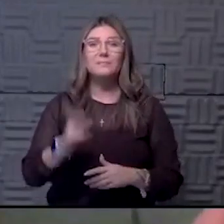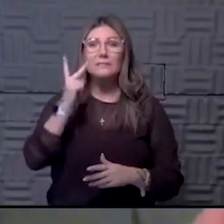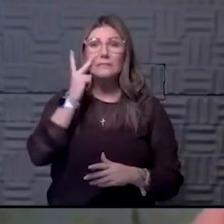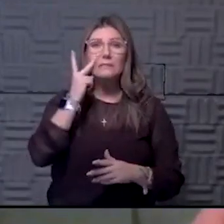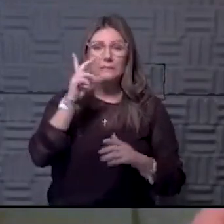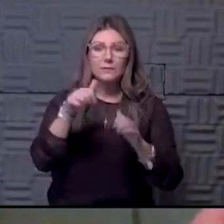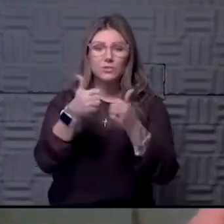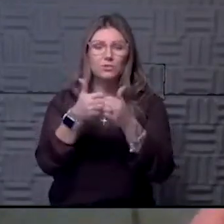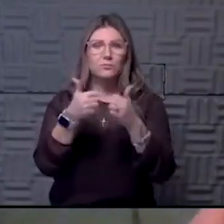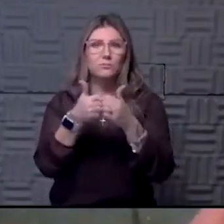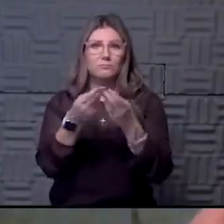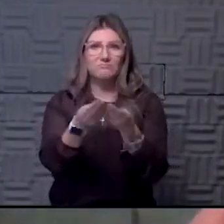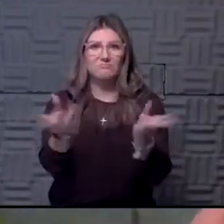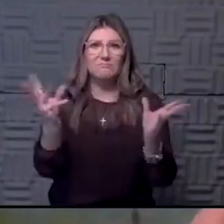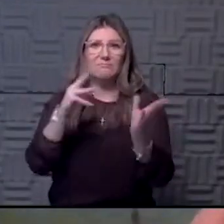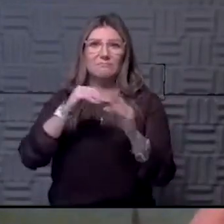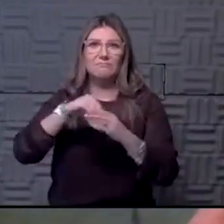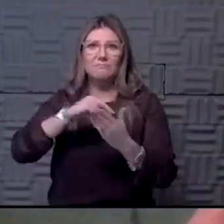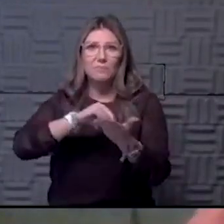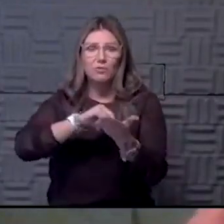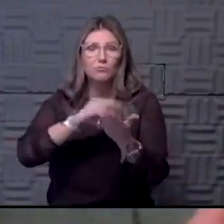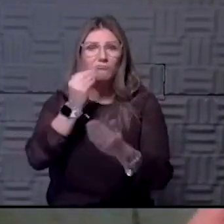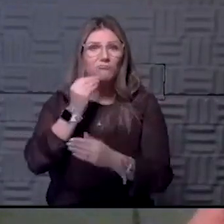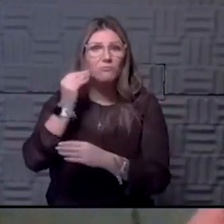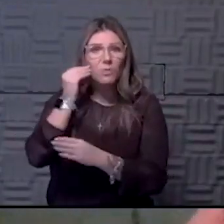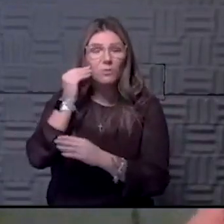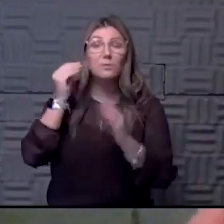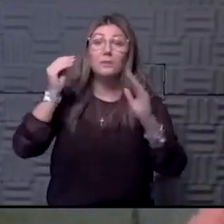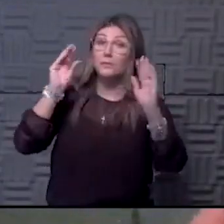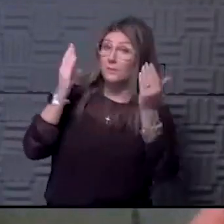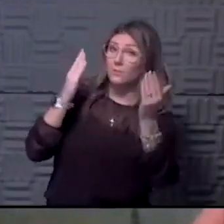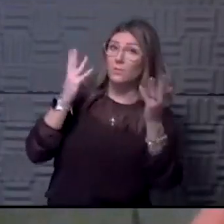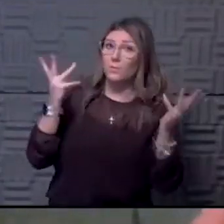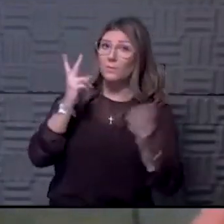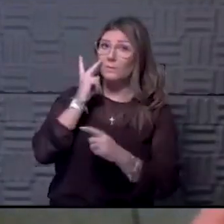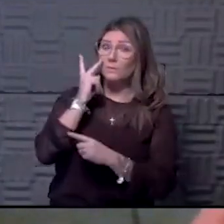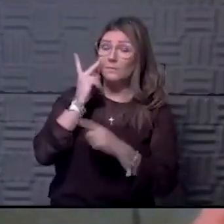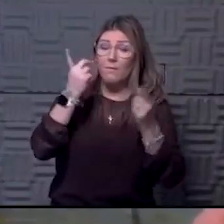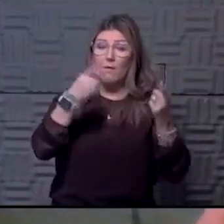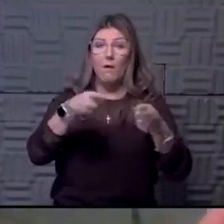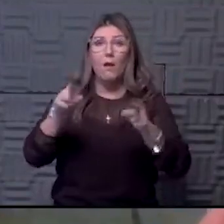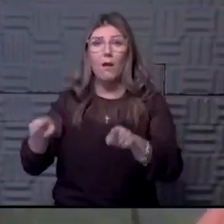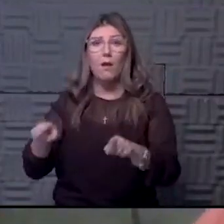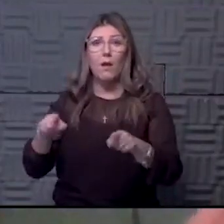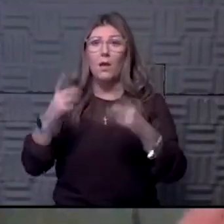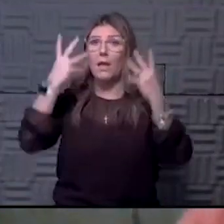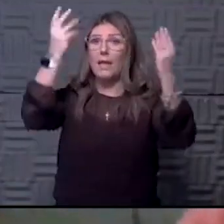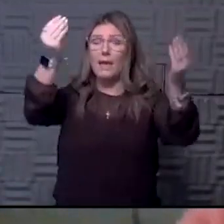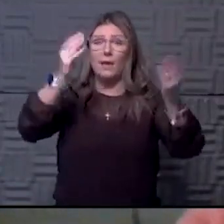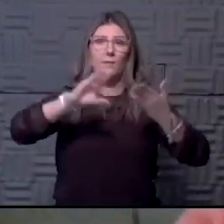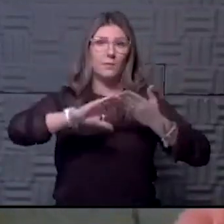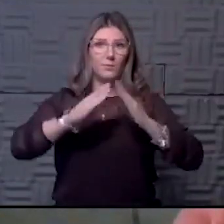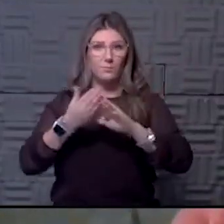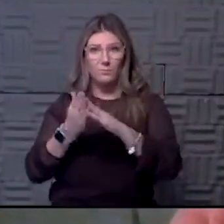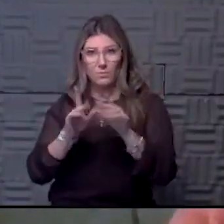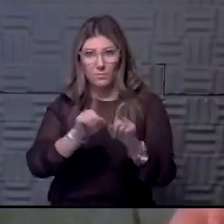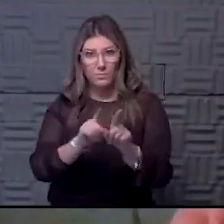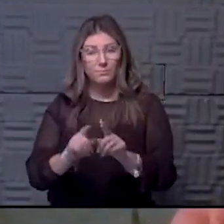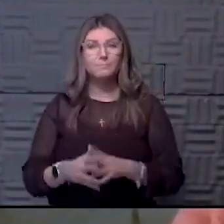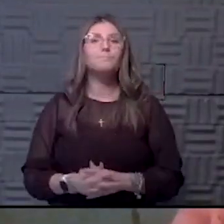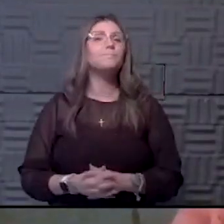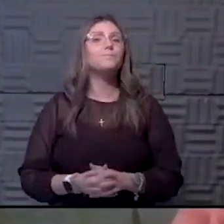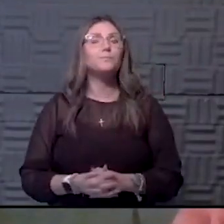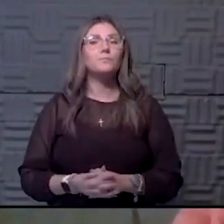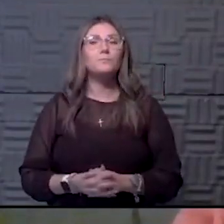in rolling it out in the nursing homes, similarly to what we've seen happening out in the community. So